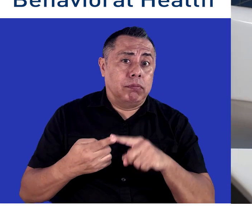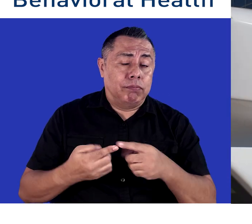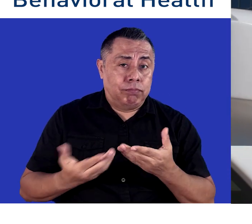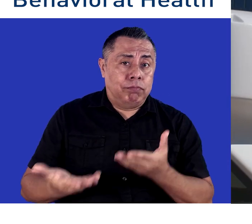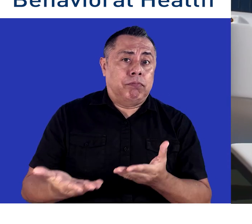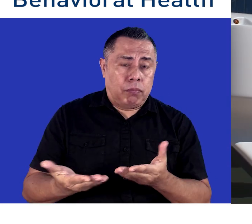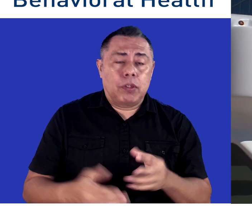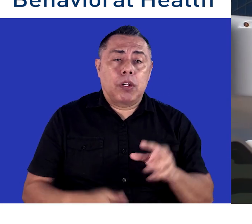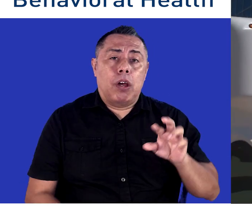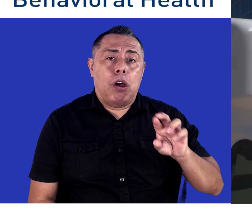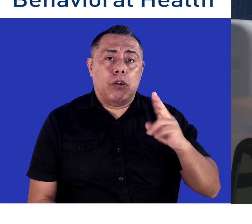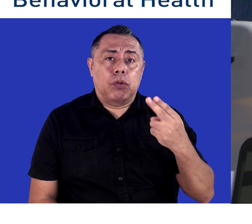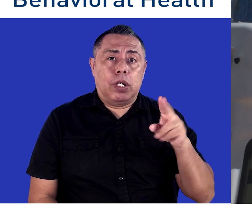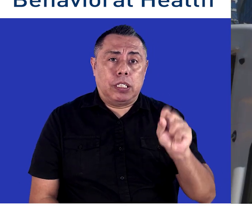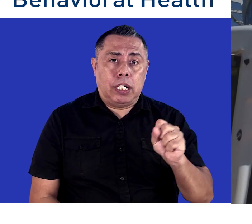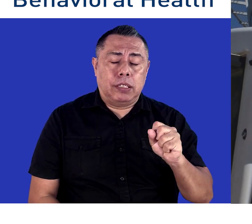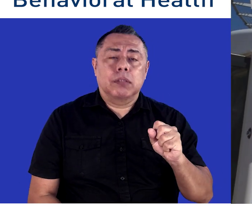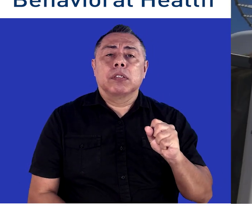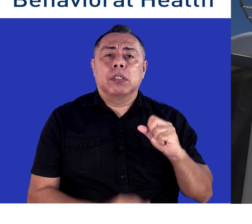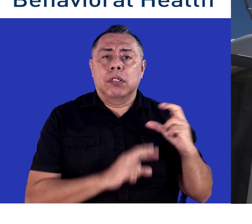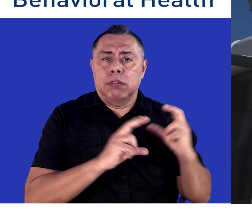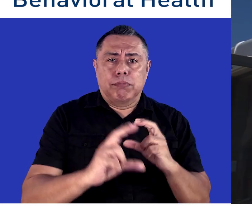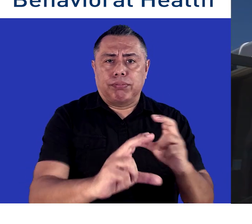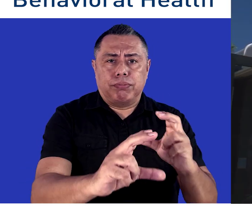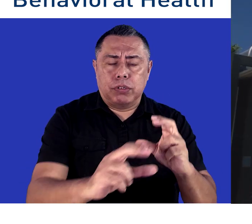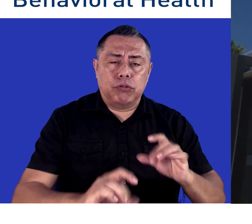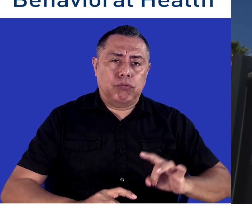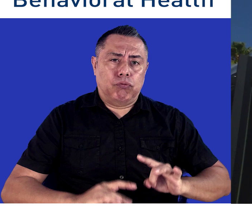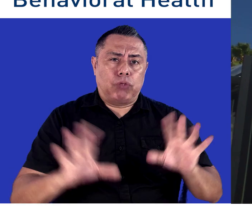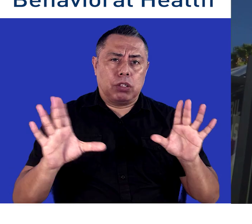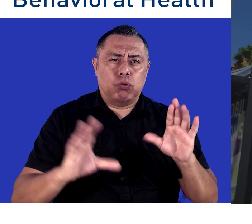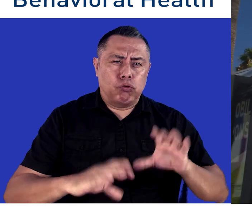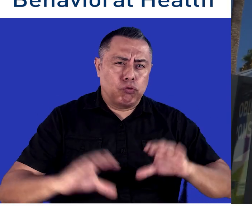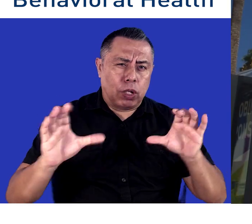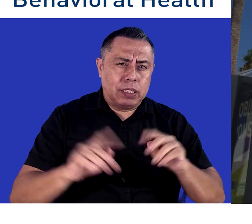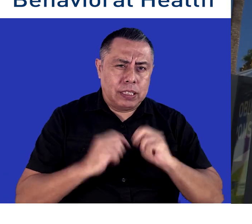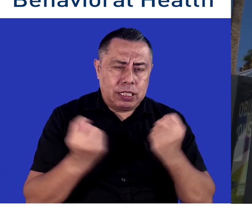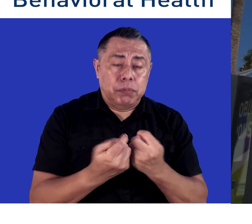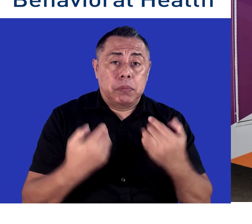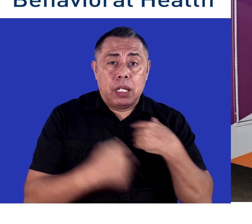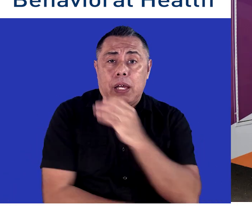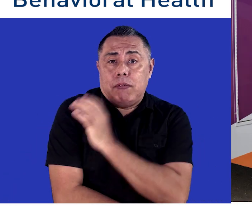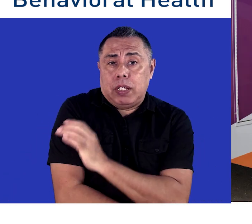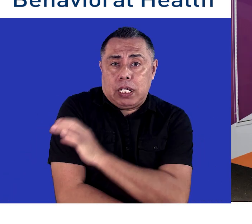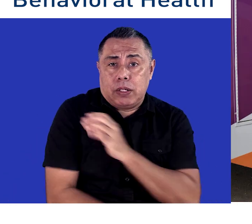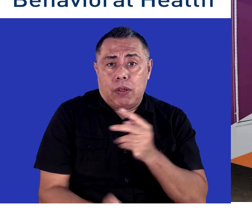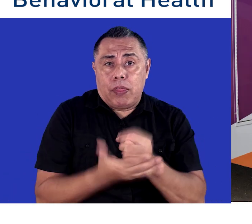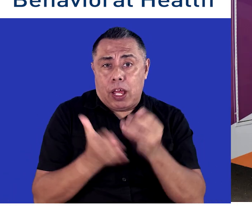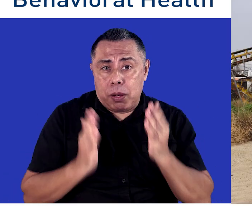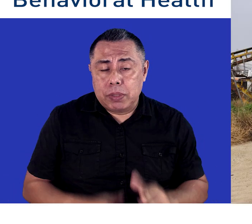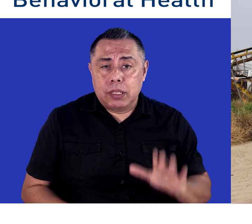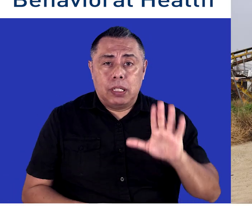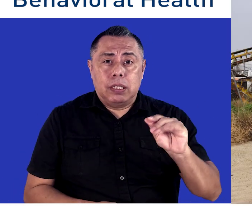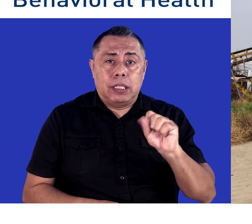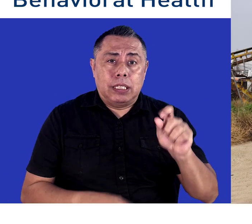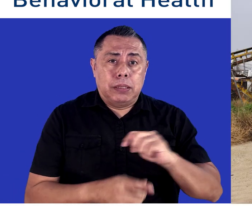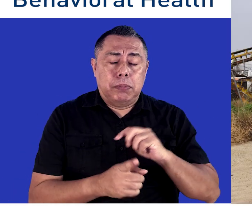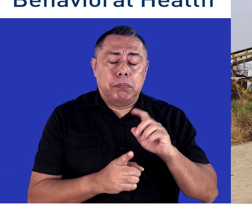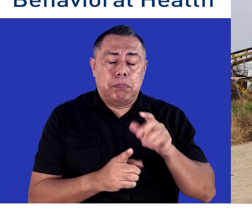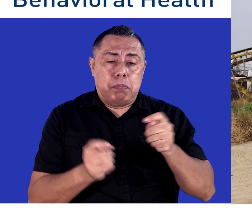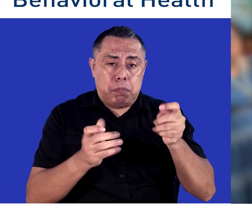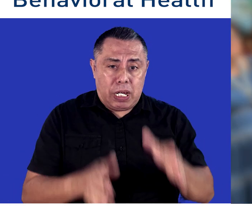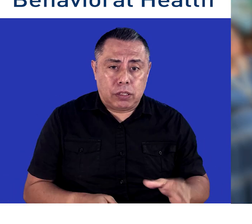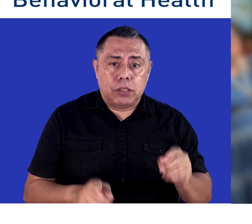the RUHS-BH Mobile Crisis Team, made up of clinical therapists, case managers, addiction counselors, and